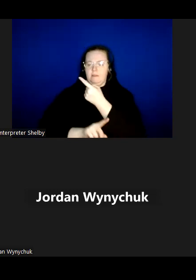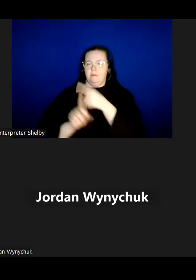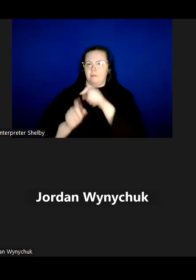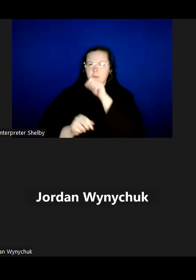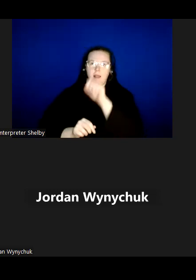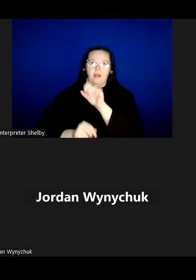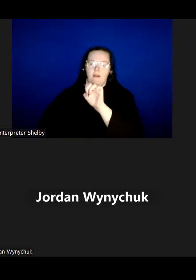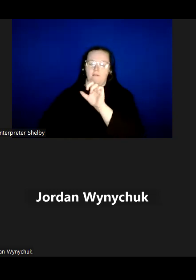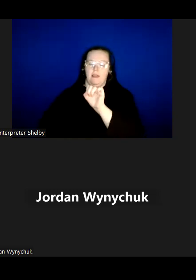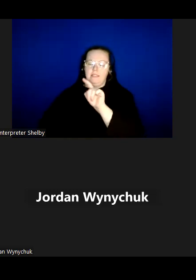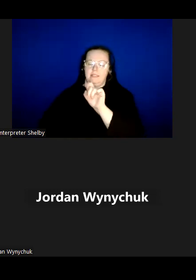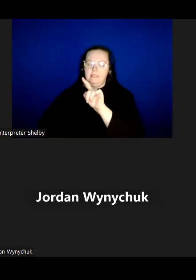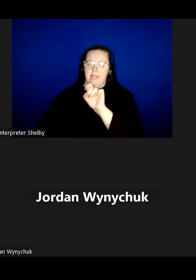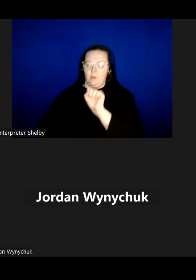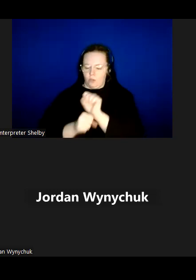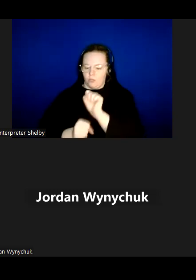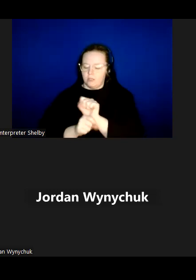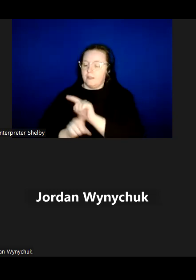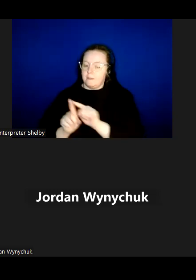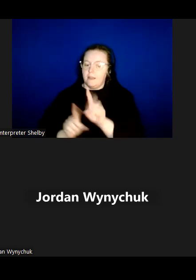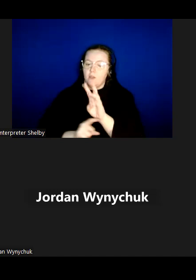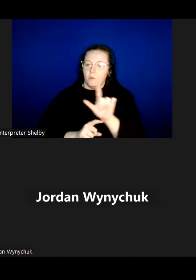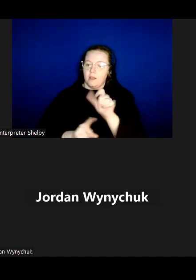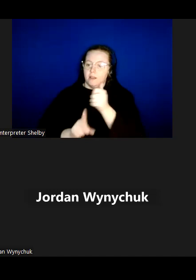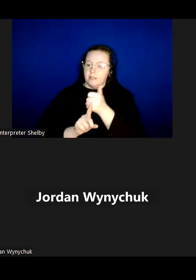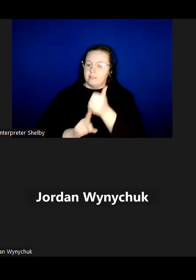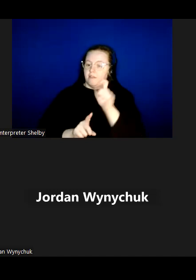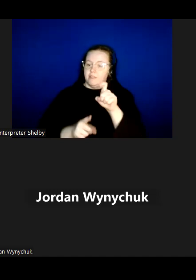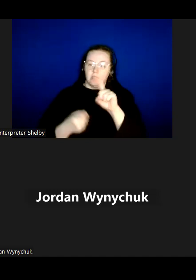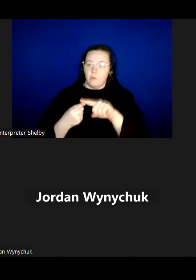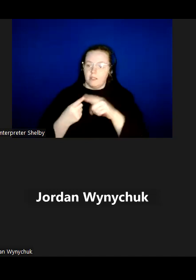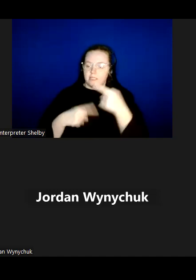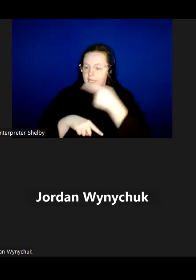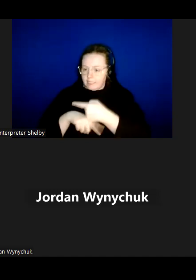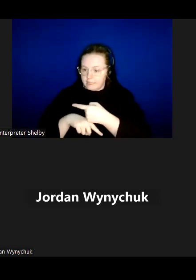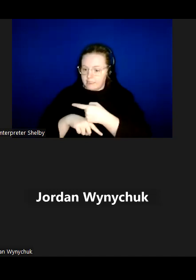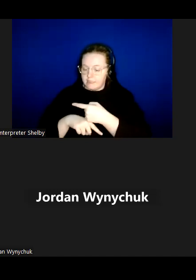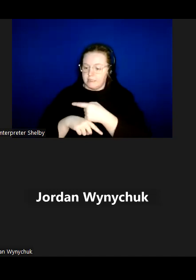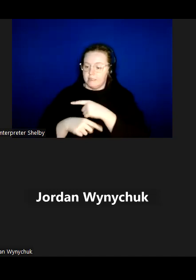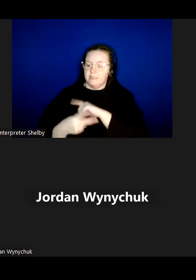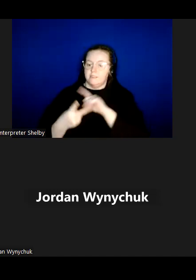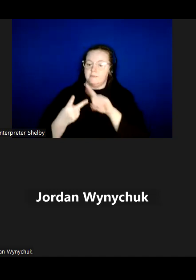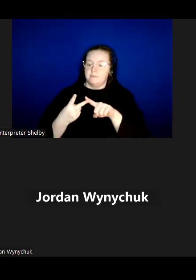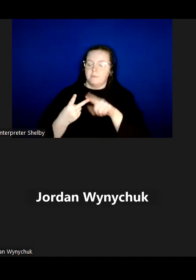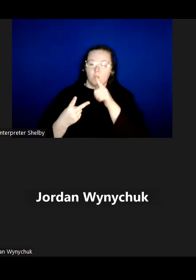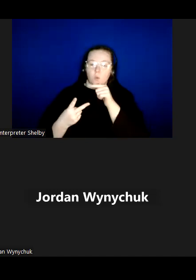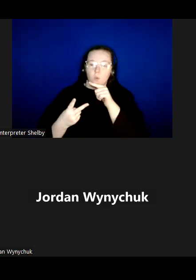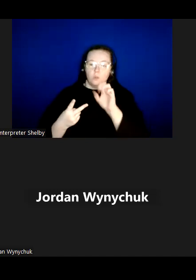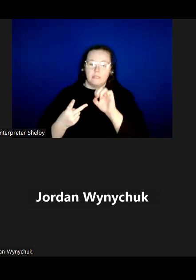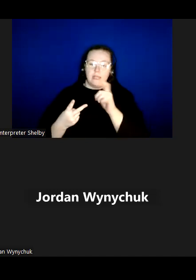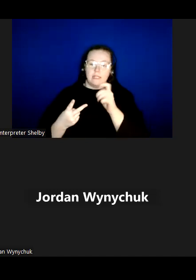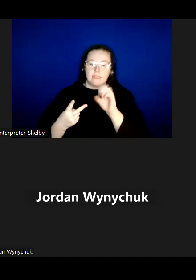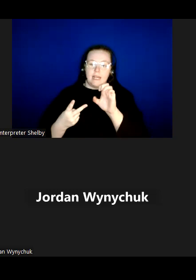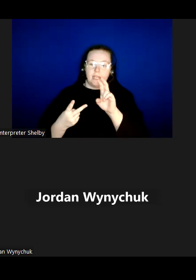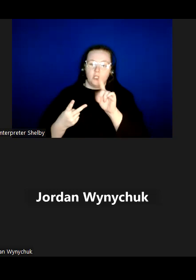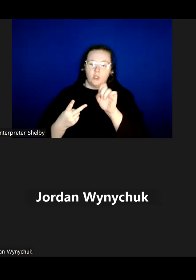work. Your will has to be dated, has to name an executor, has to be